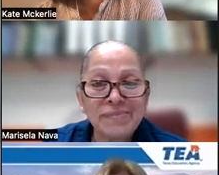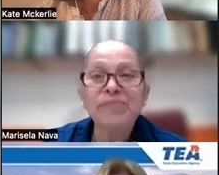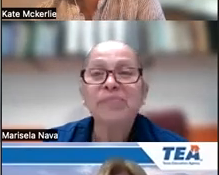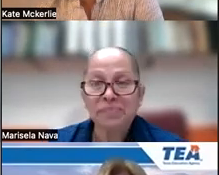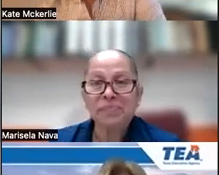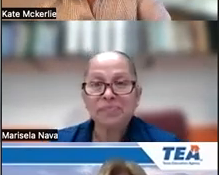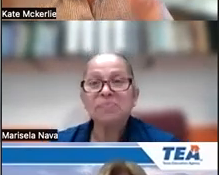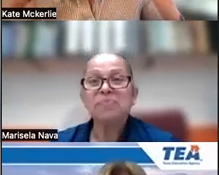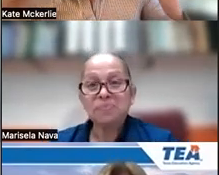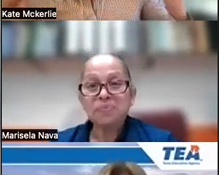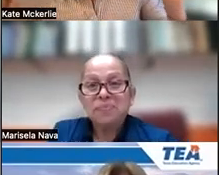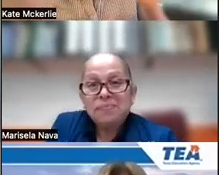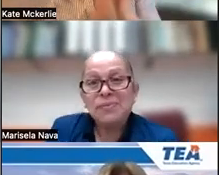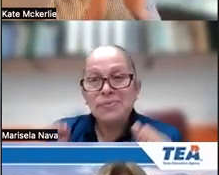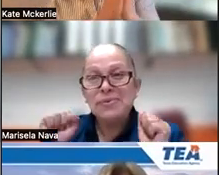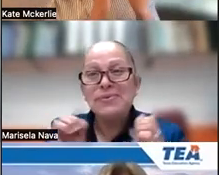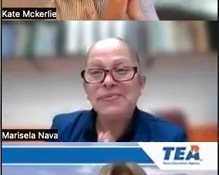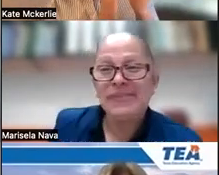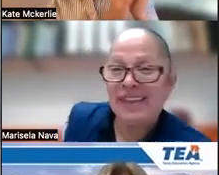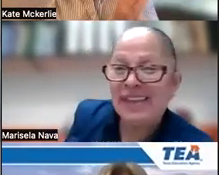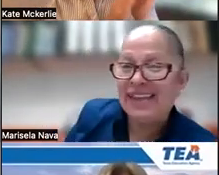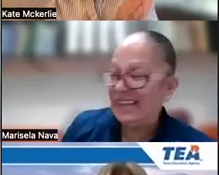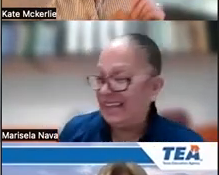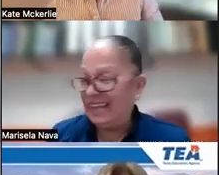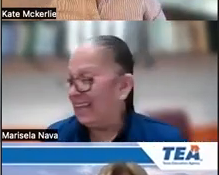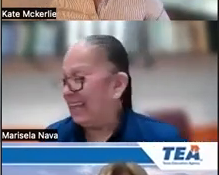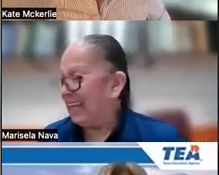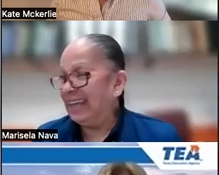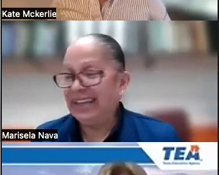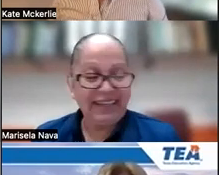school. Woo, yay.